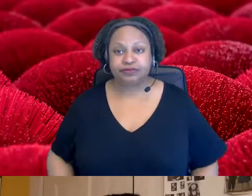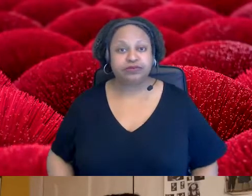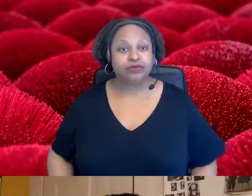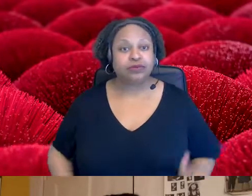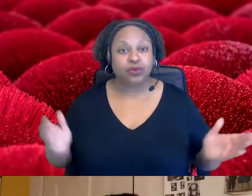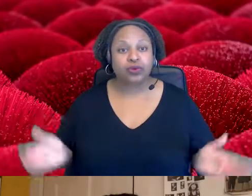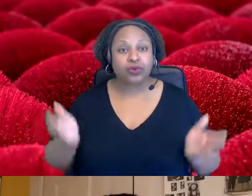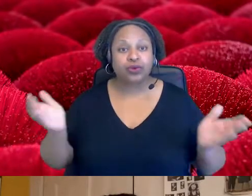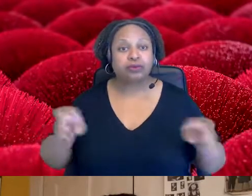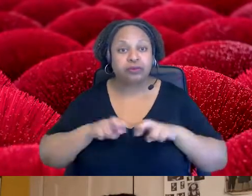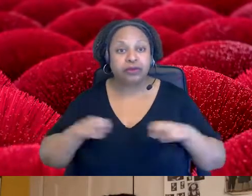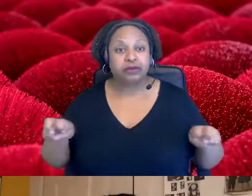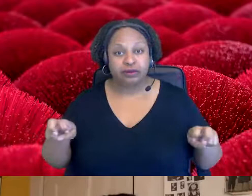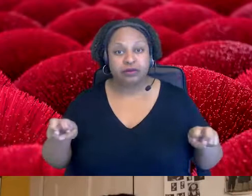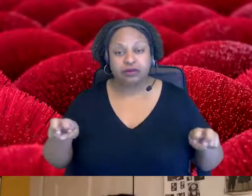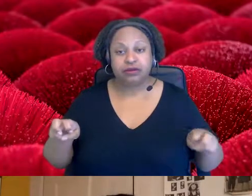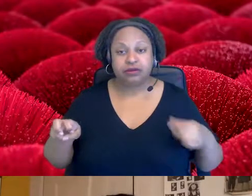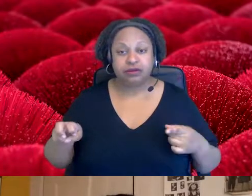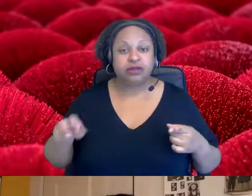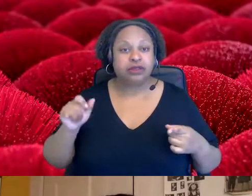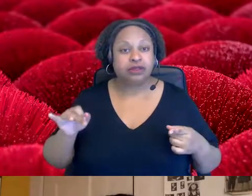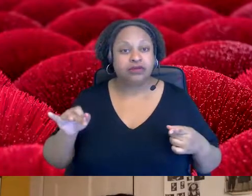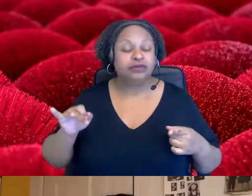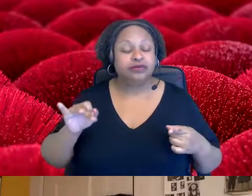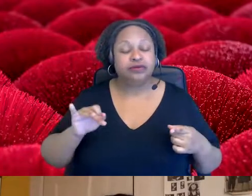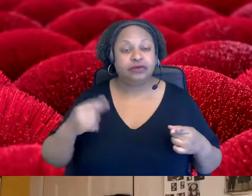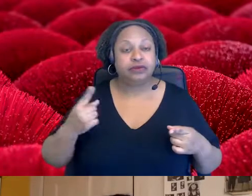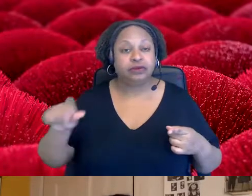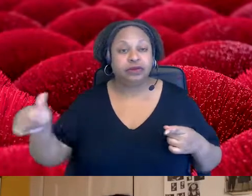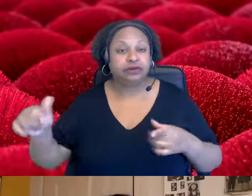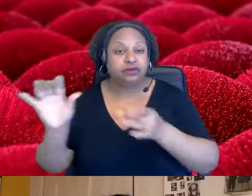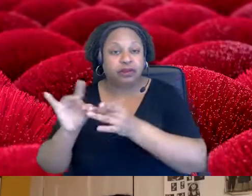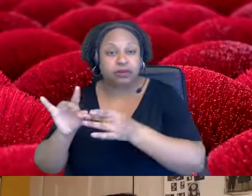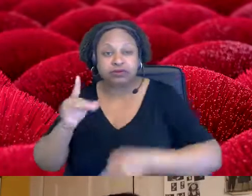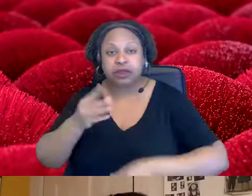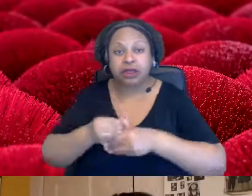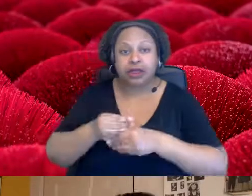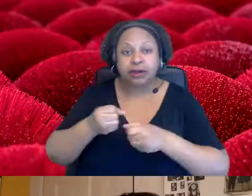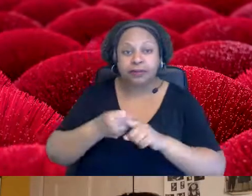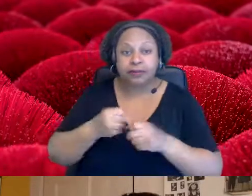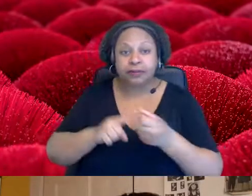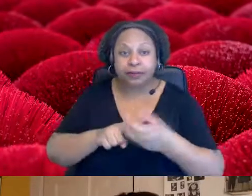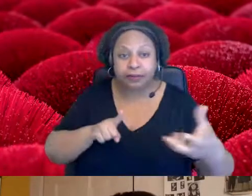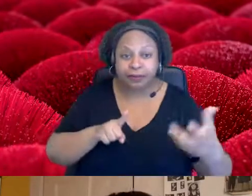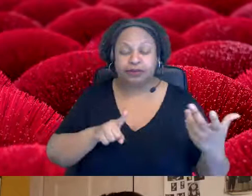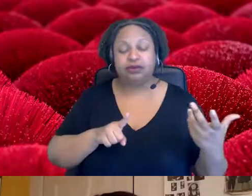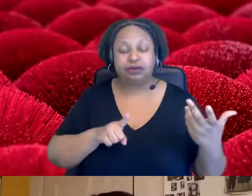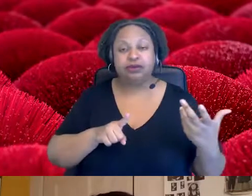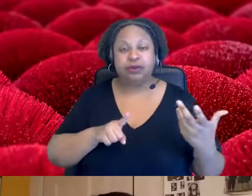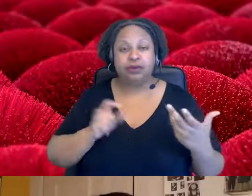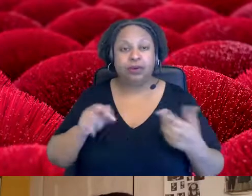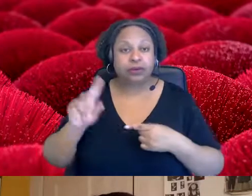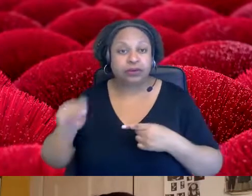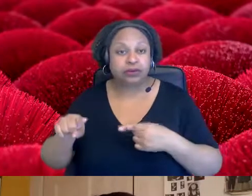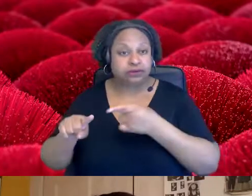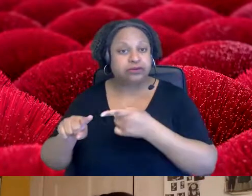who, you know, if you want to pick up on something that anybody else has raised or further the conversation around that question,